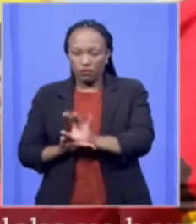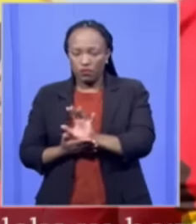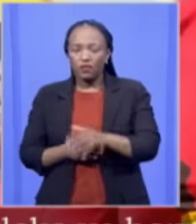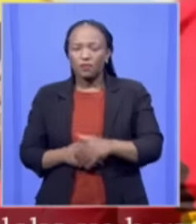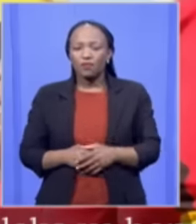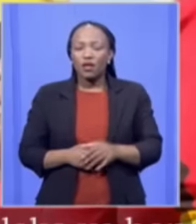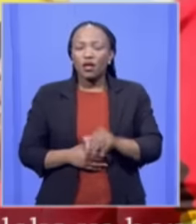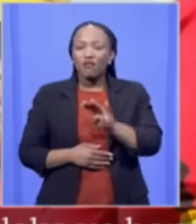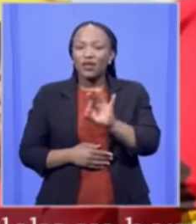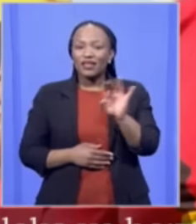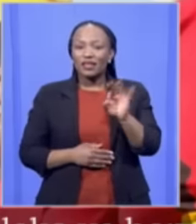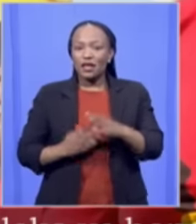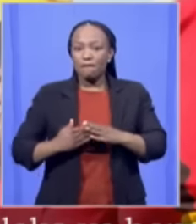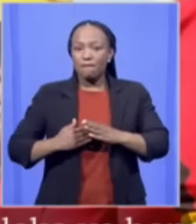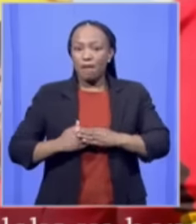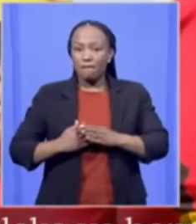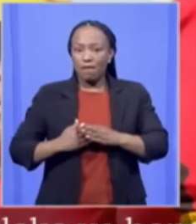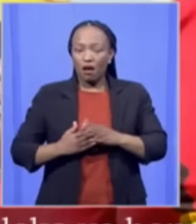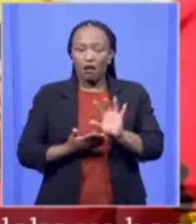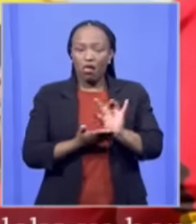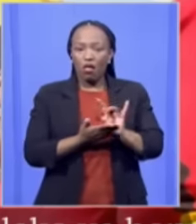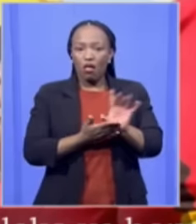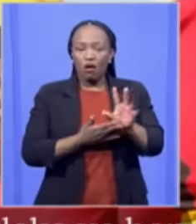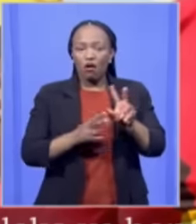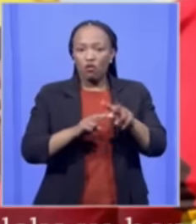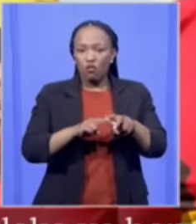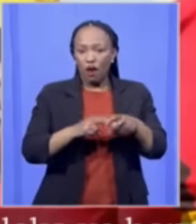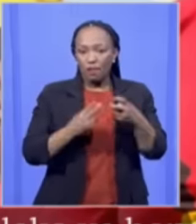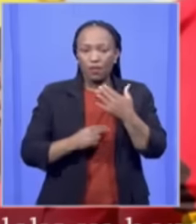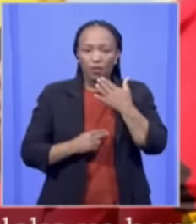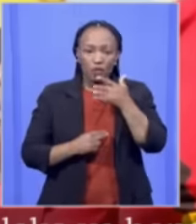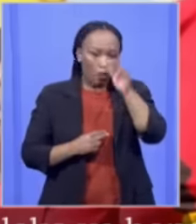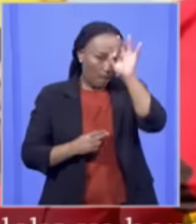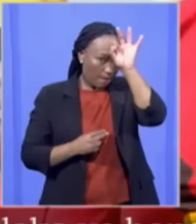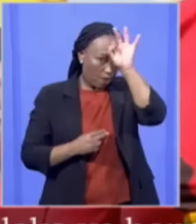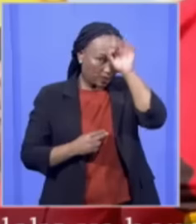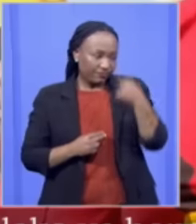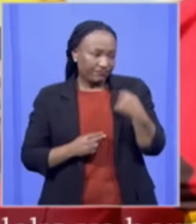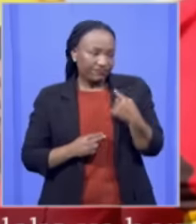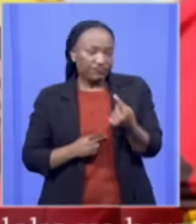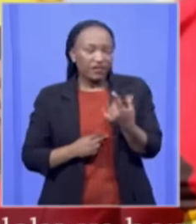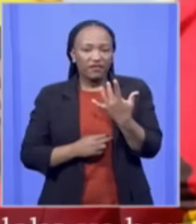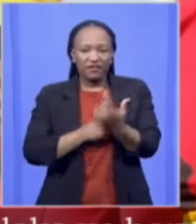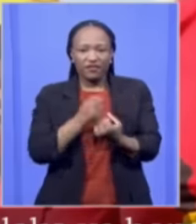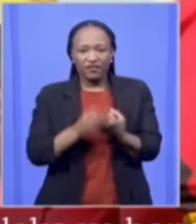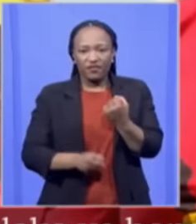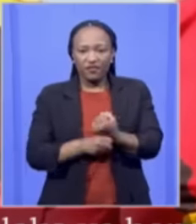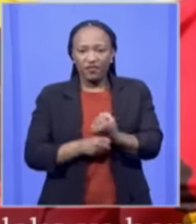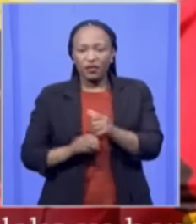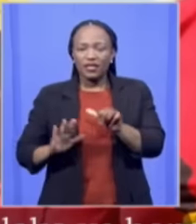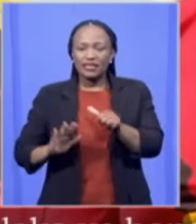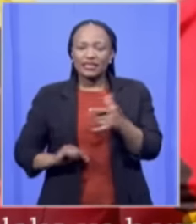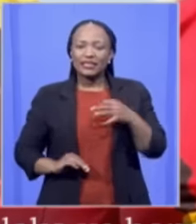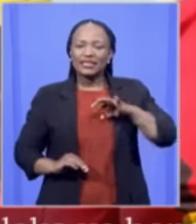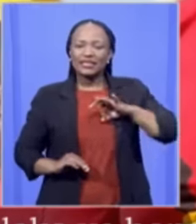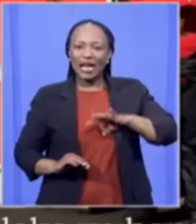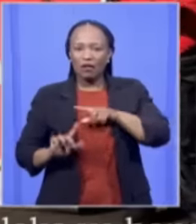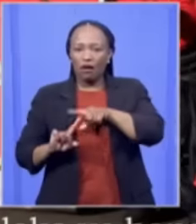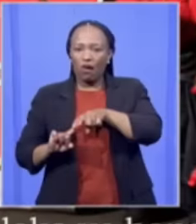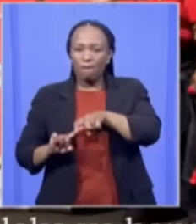of 43 members were dismissed for rape by police officers in the past 5 years, with 6 salary